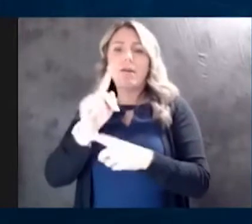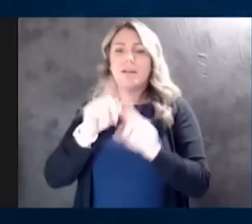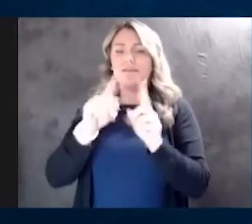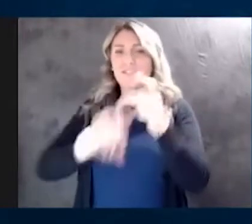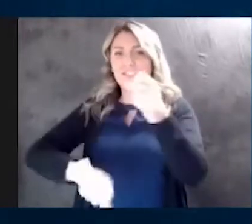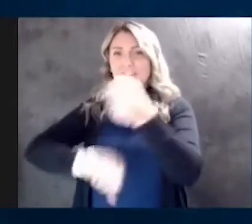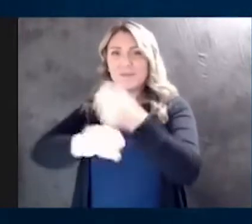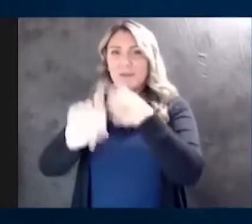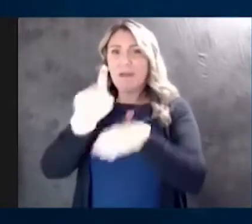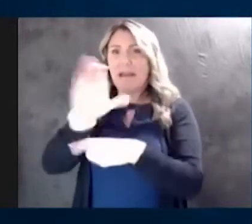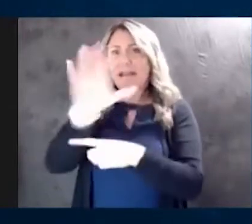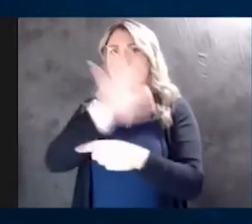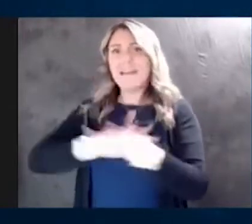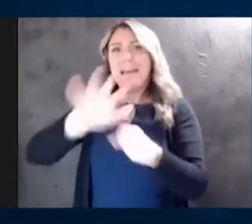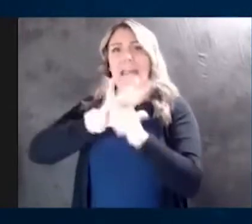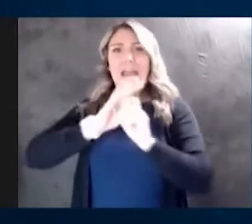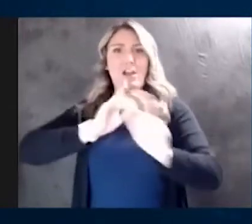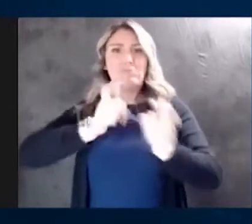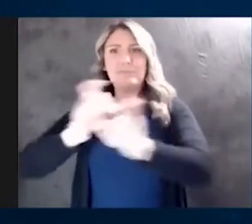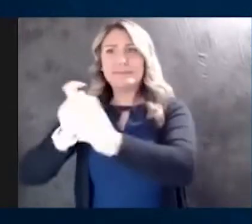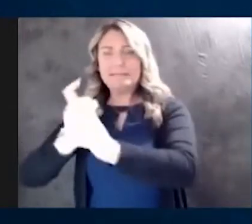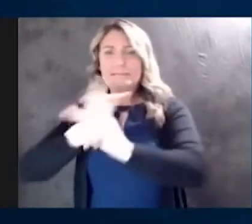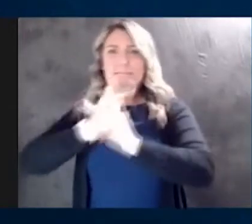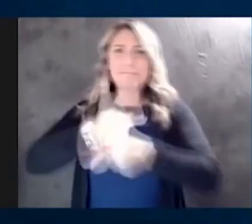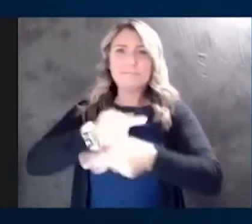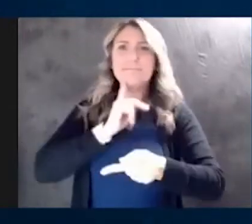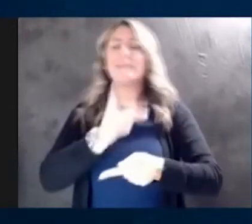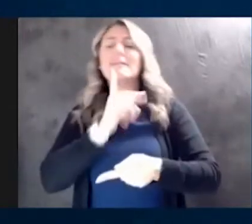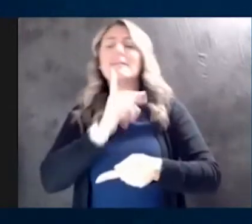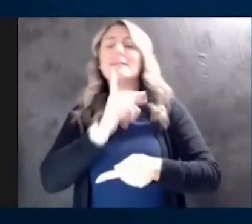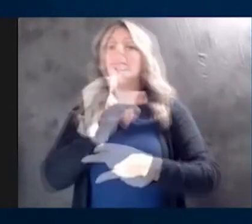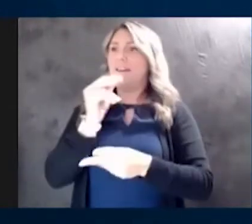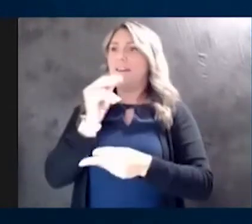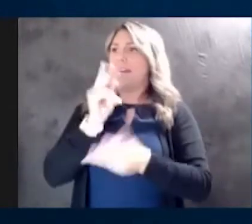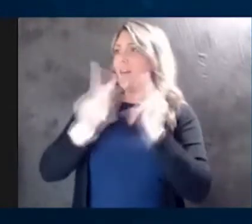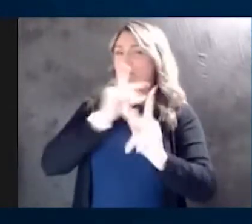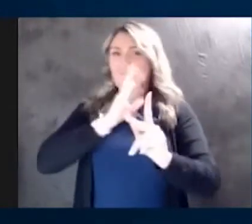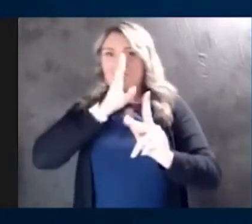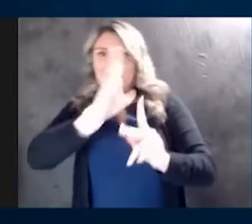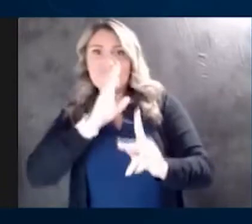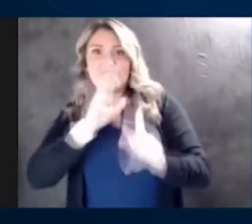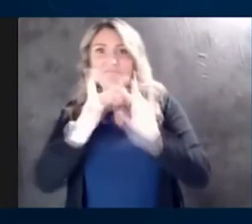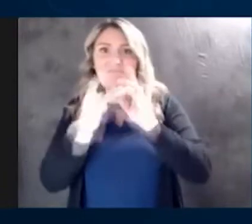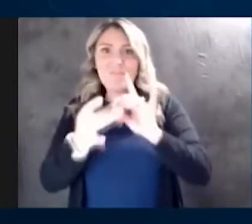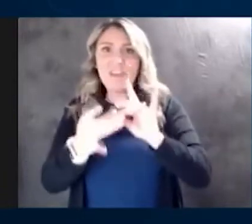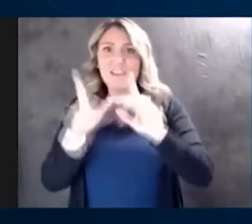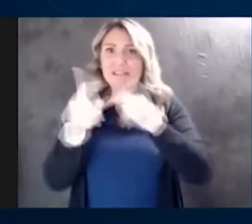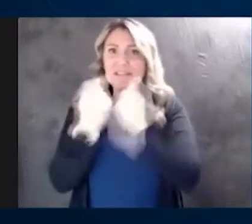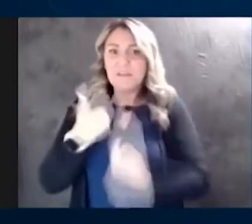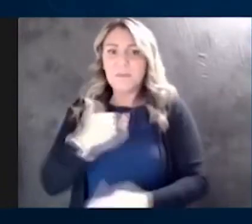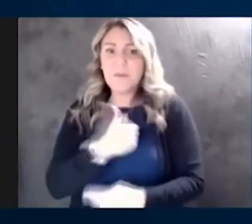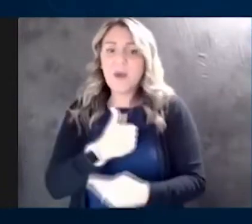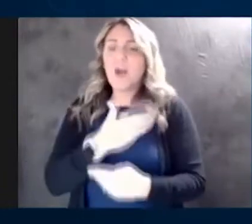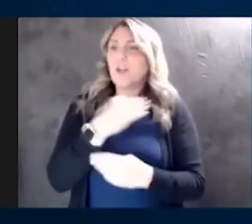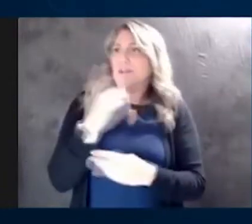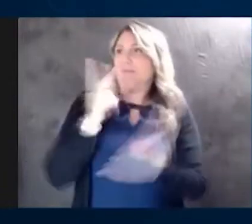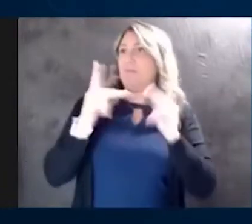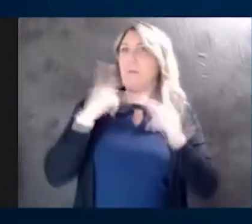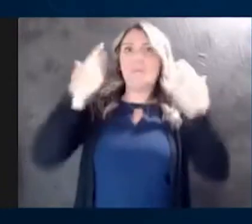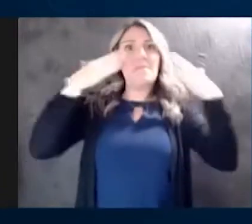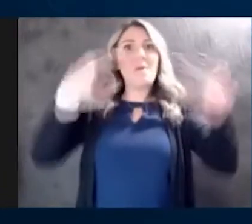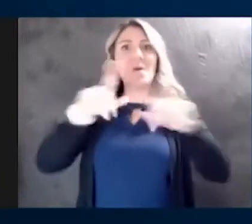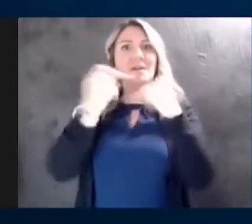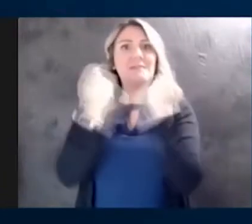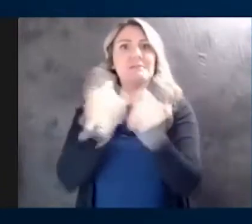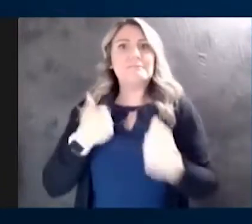of the Kansas City area, through support of people directly related to our team members, people who didn't even know our team members,